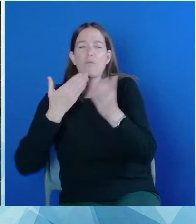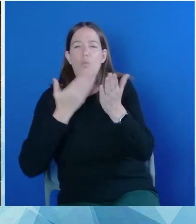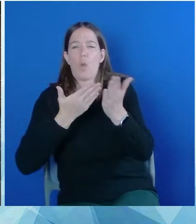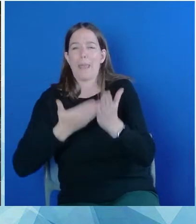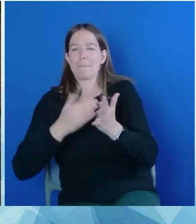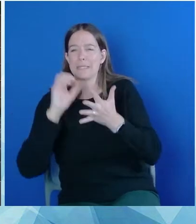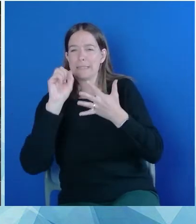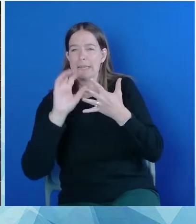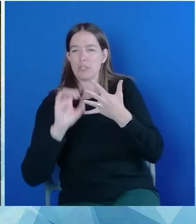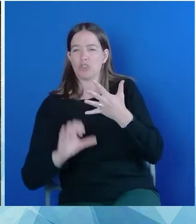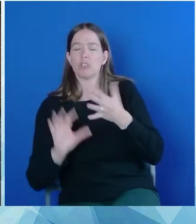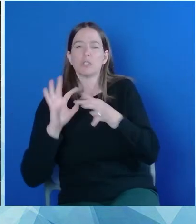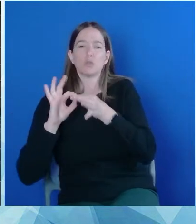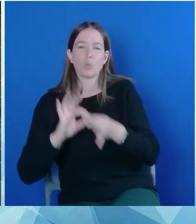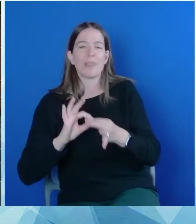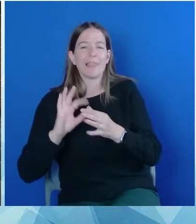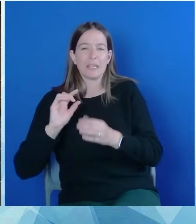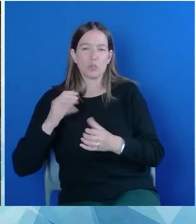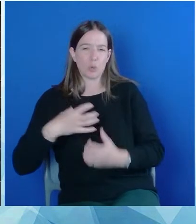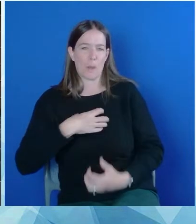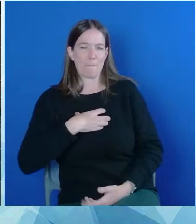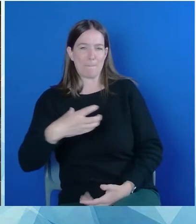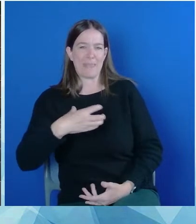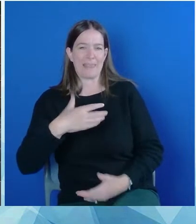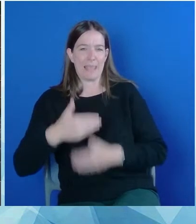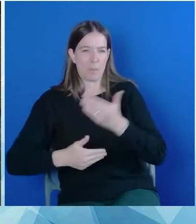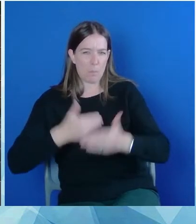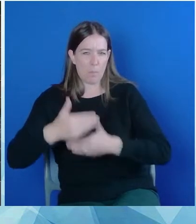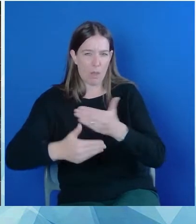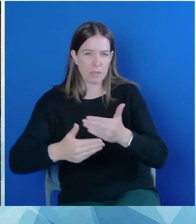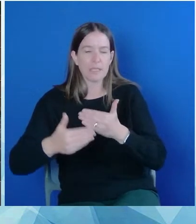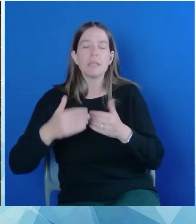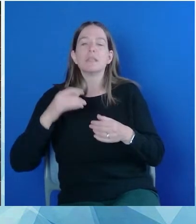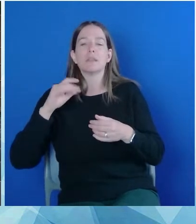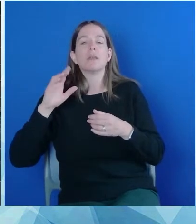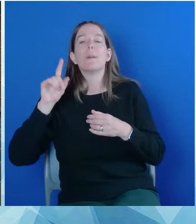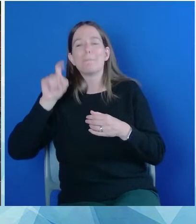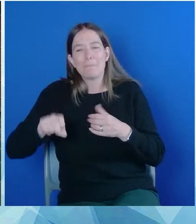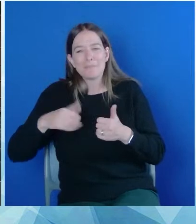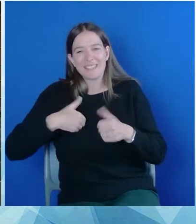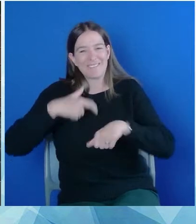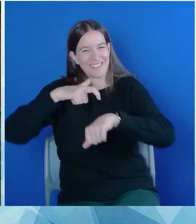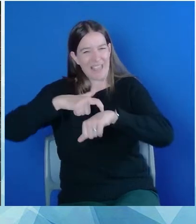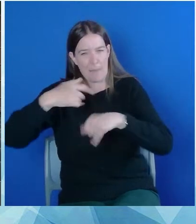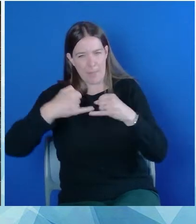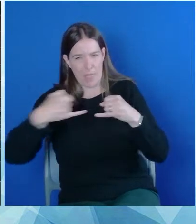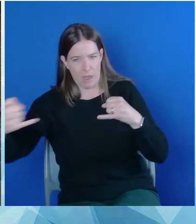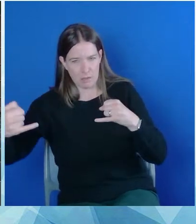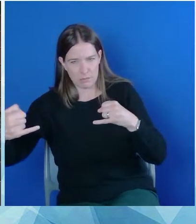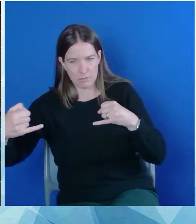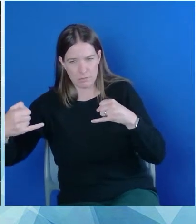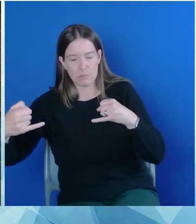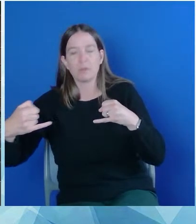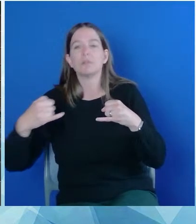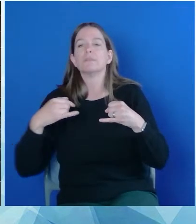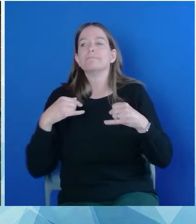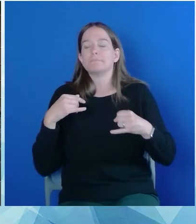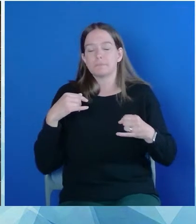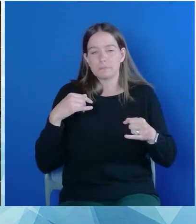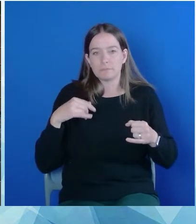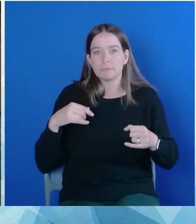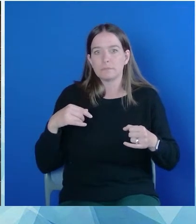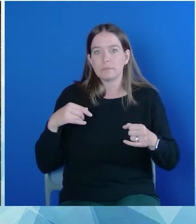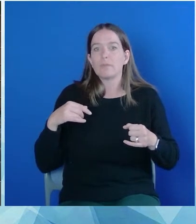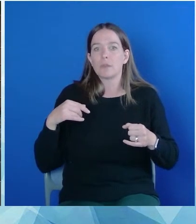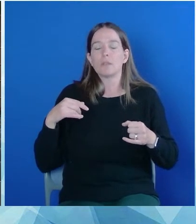policies that we needed to have timelines associated with those policies so that we